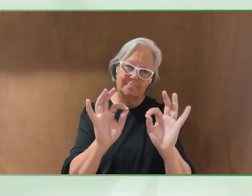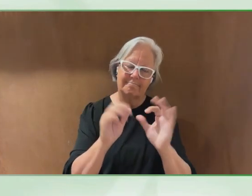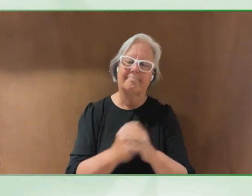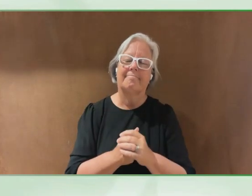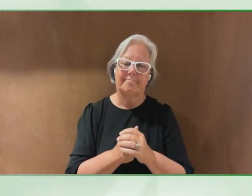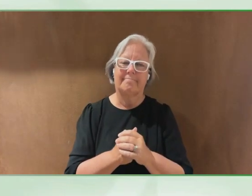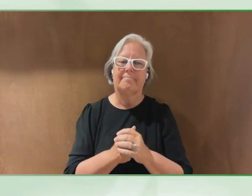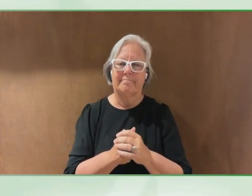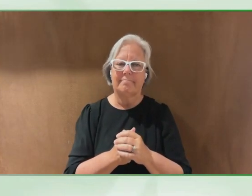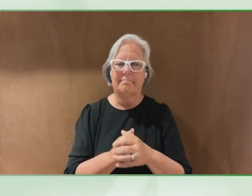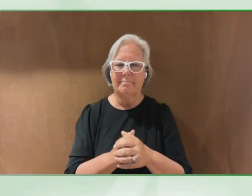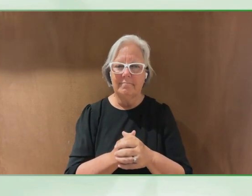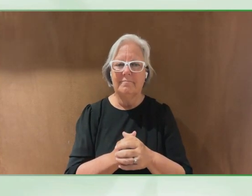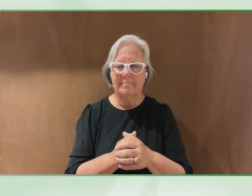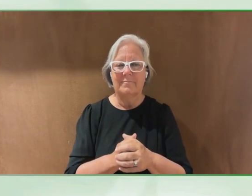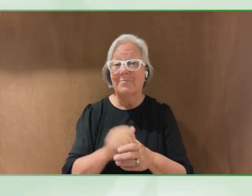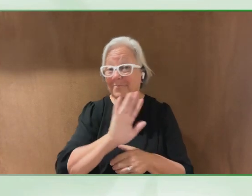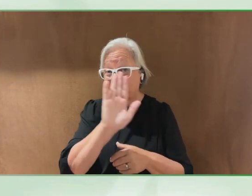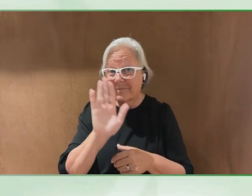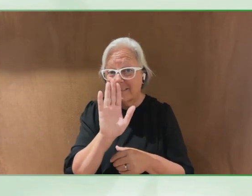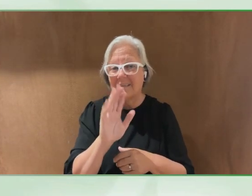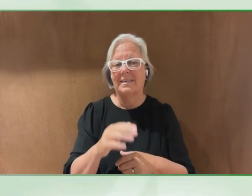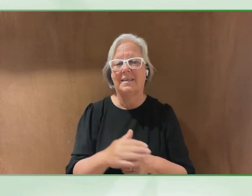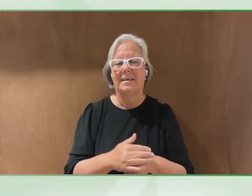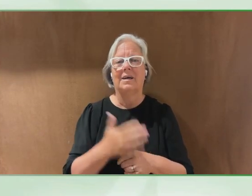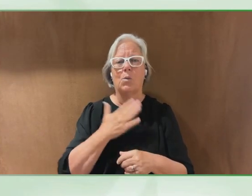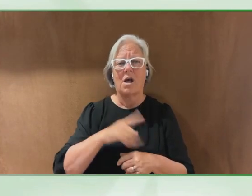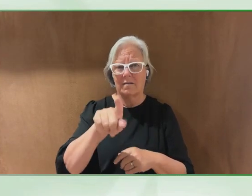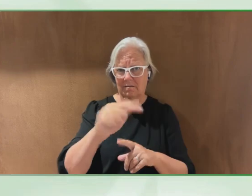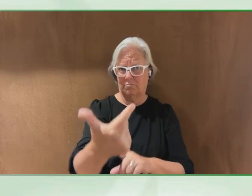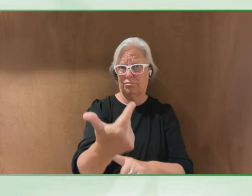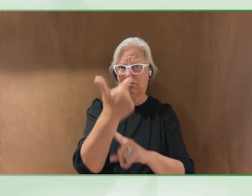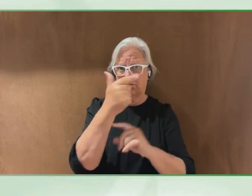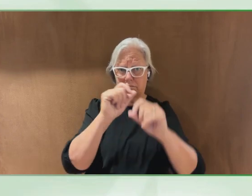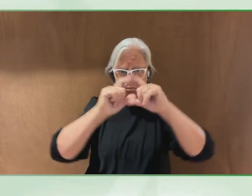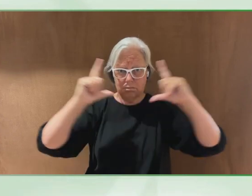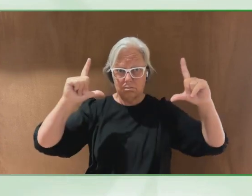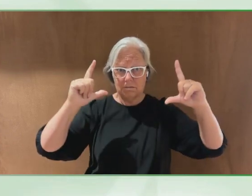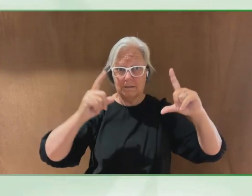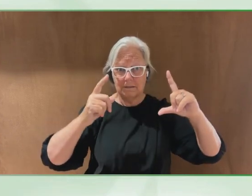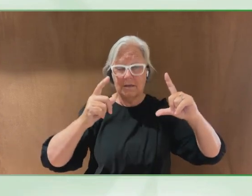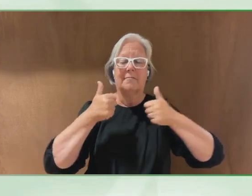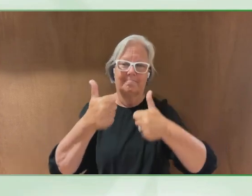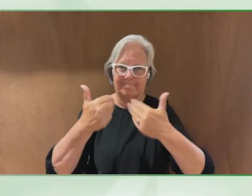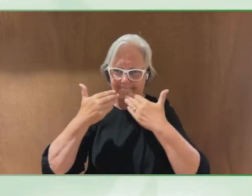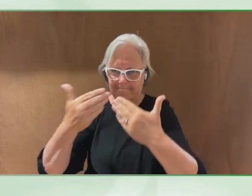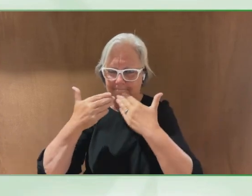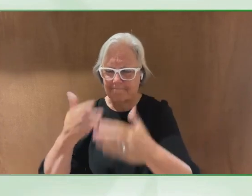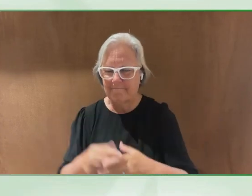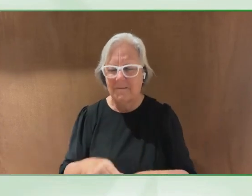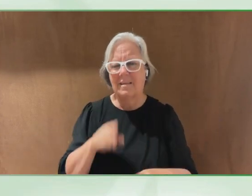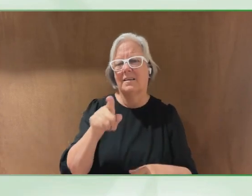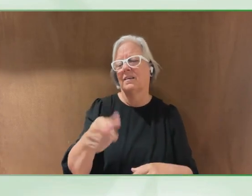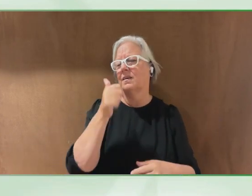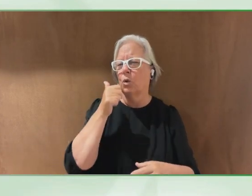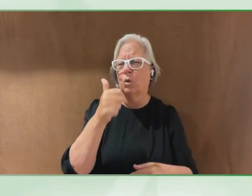Thank you. Hello. Just want the camera to zoom in on me so that people can see me signing. Thank you. That's an excellent question. I really appreciate it. Sure, I